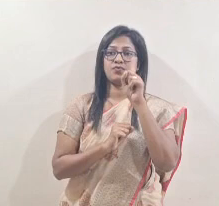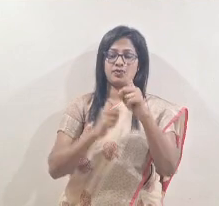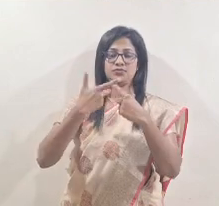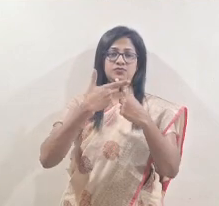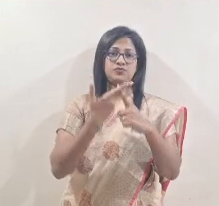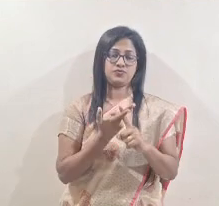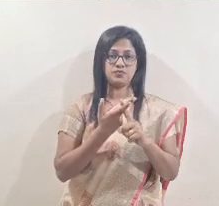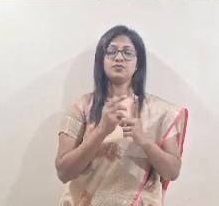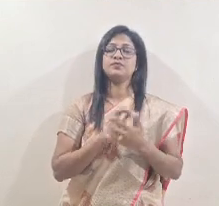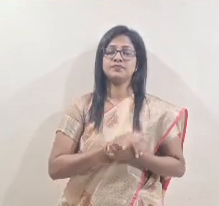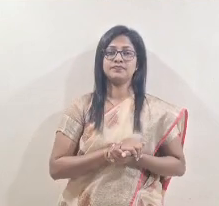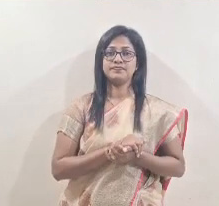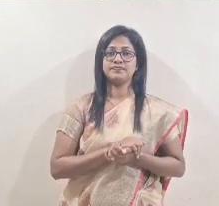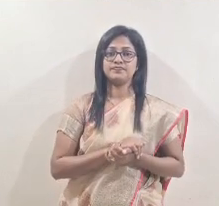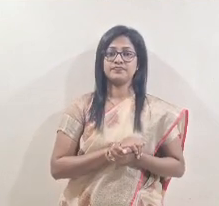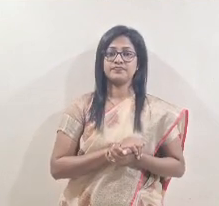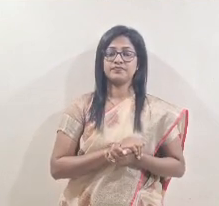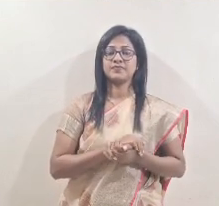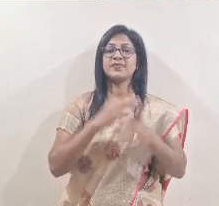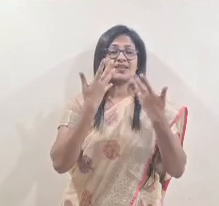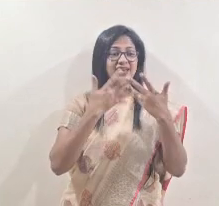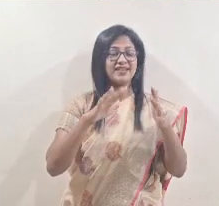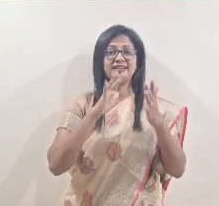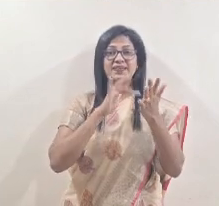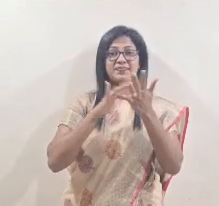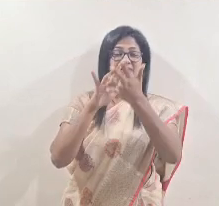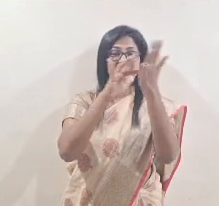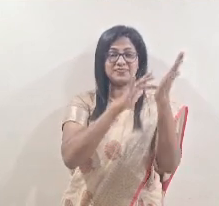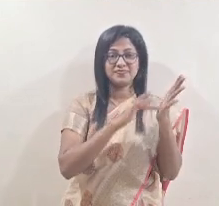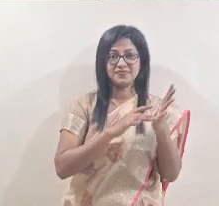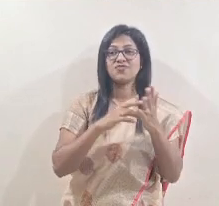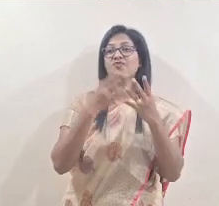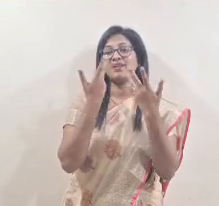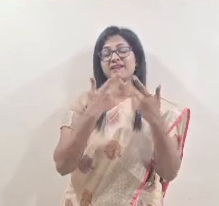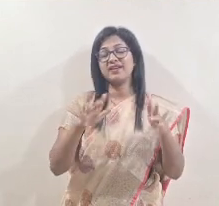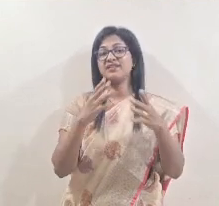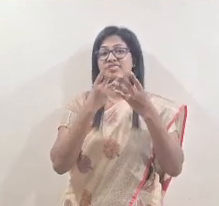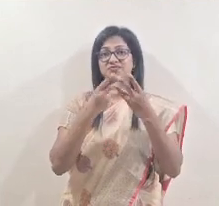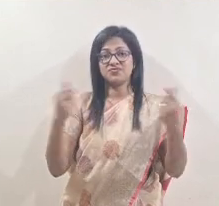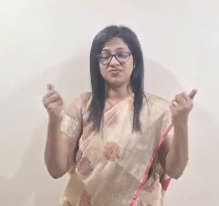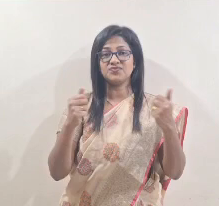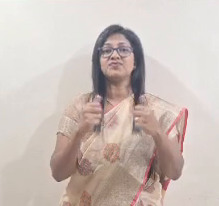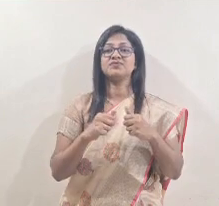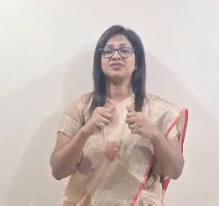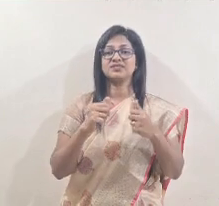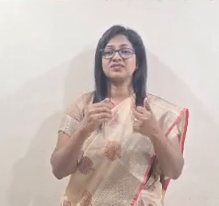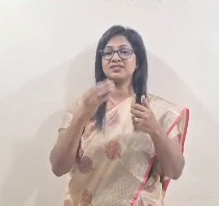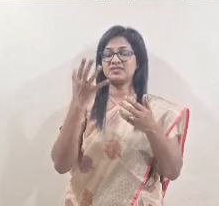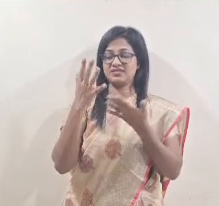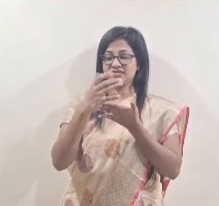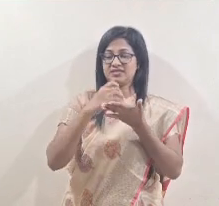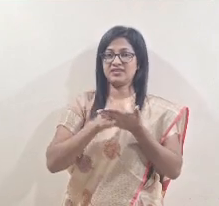tool. So for any geographical region, for any resolution, we can simply